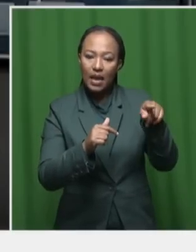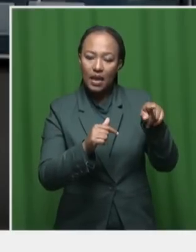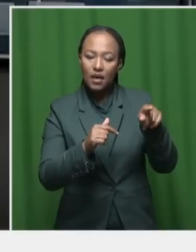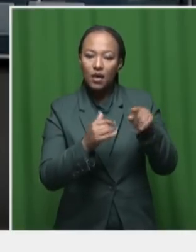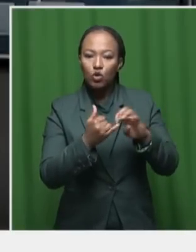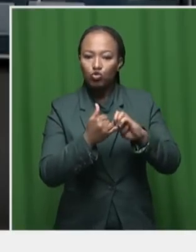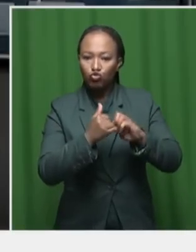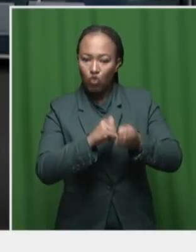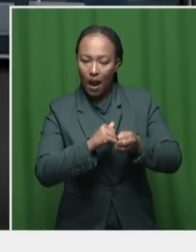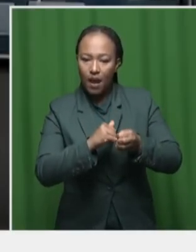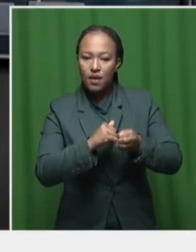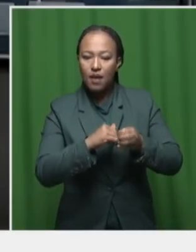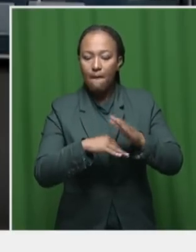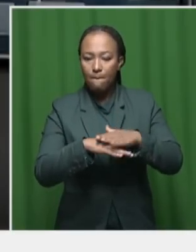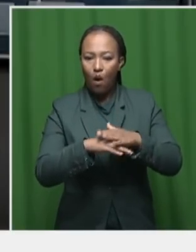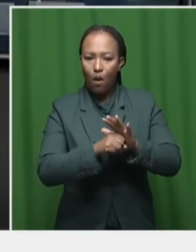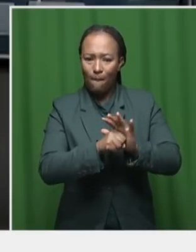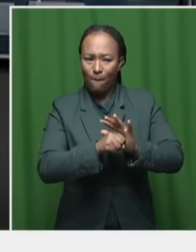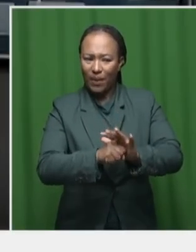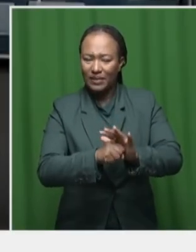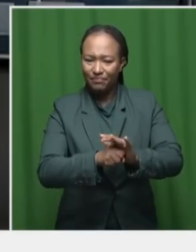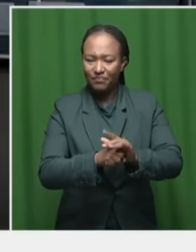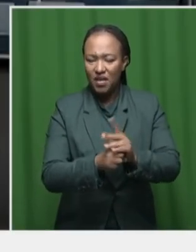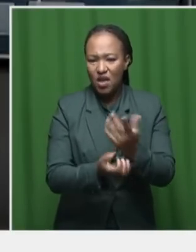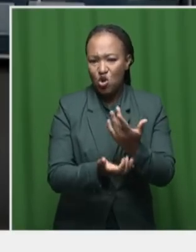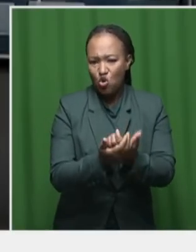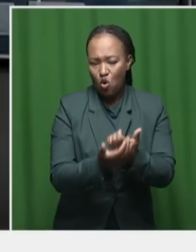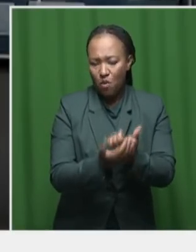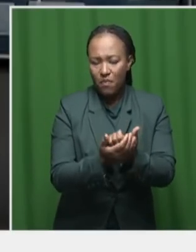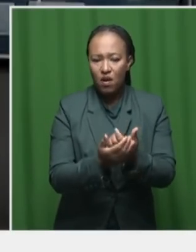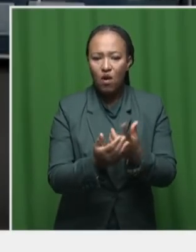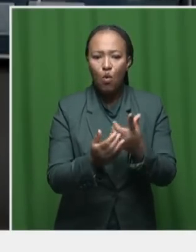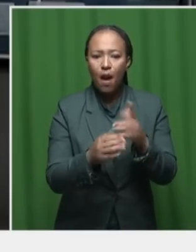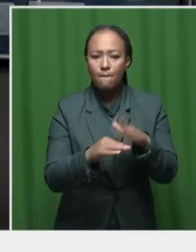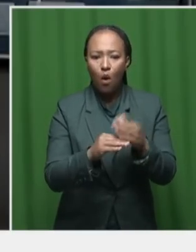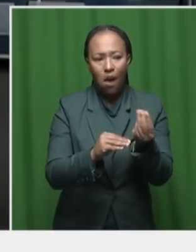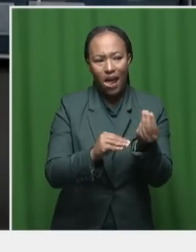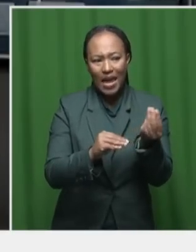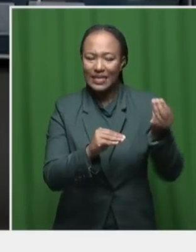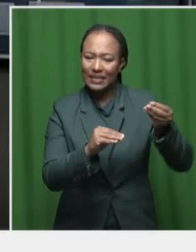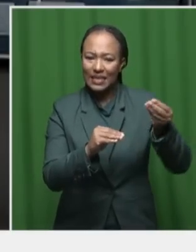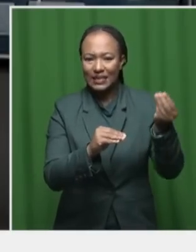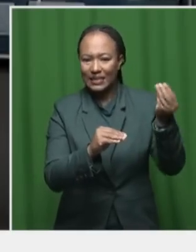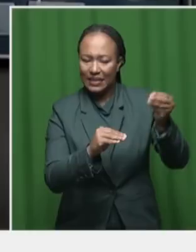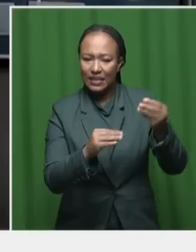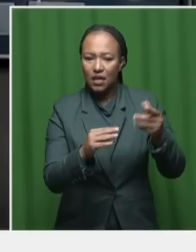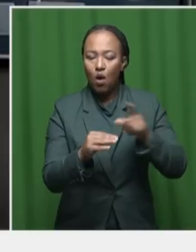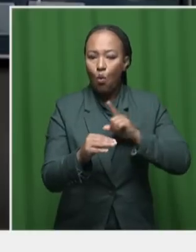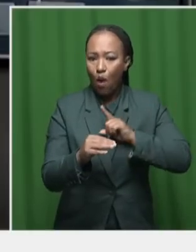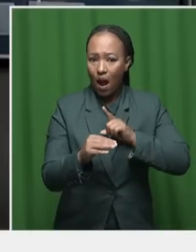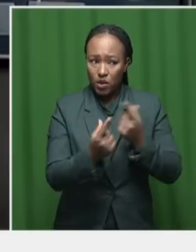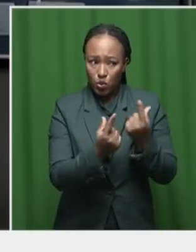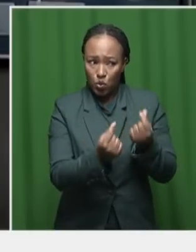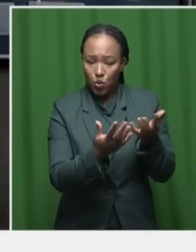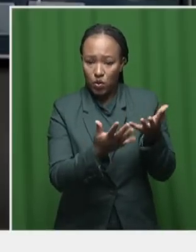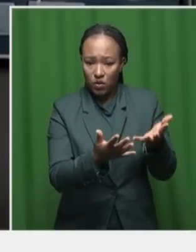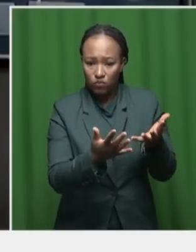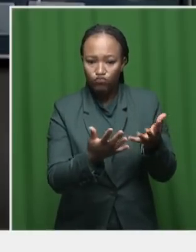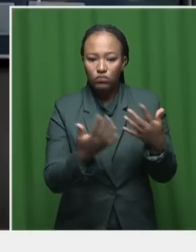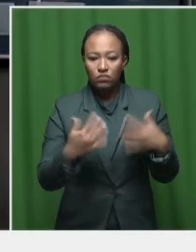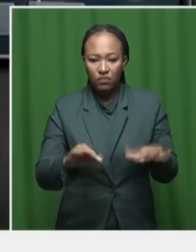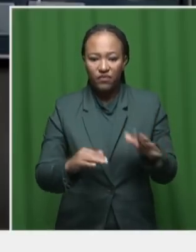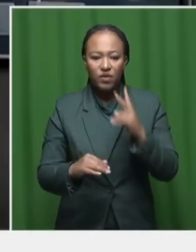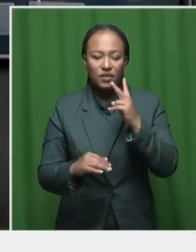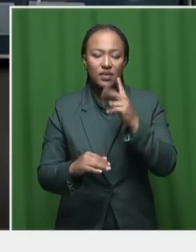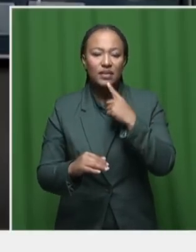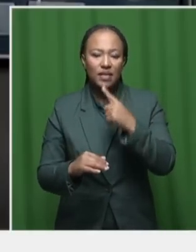putting even more downward pressure on economic growth in the economy by increasing interest rates. And the reason why they do that, and I did mention